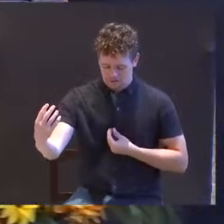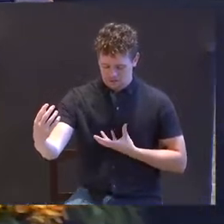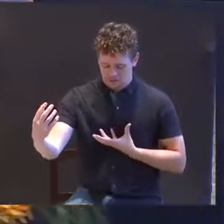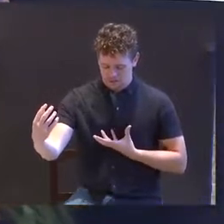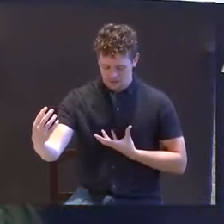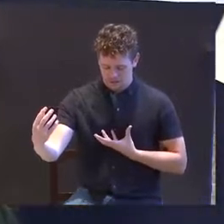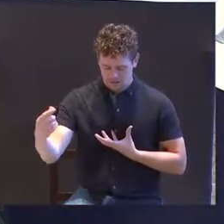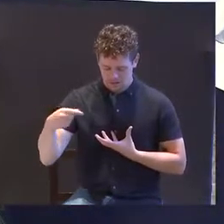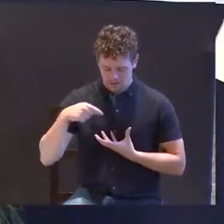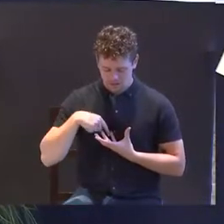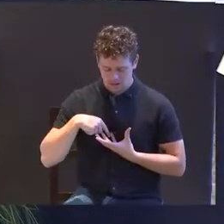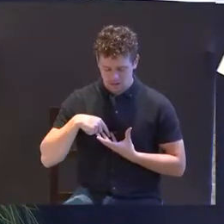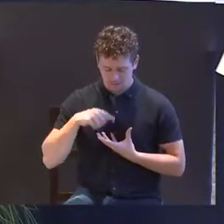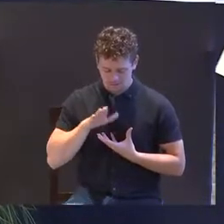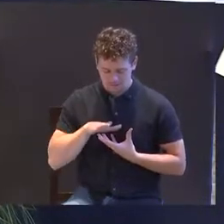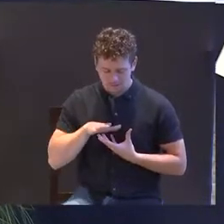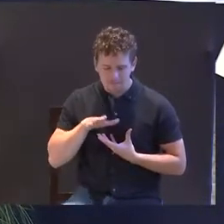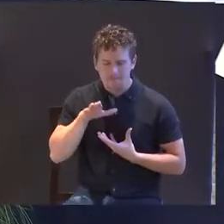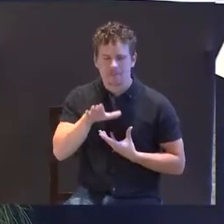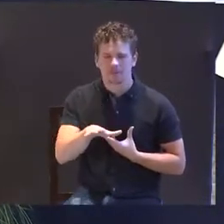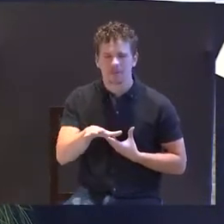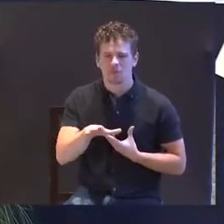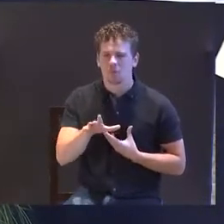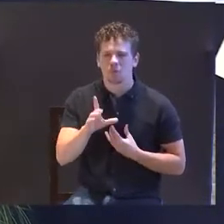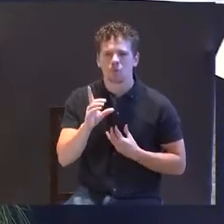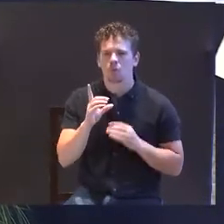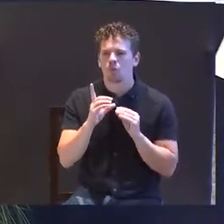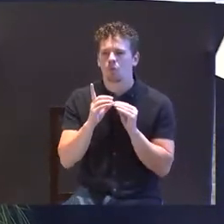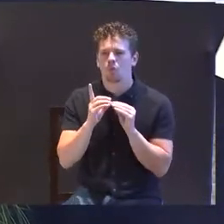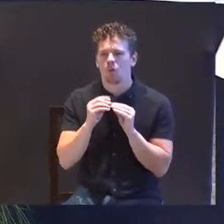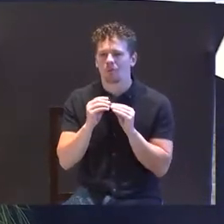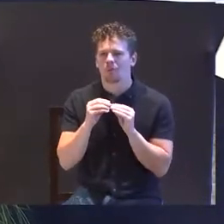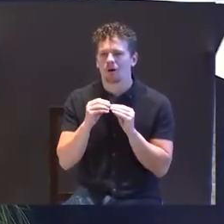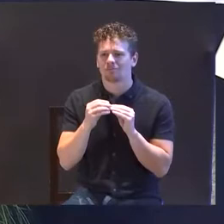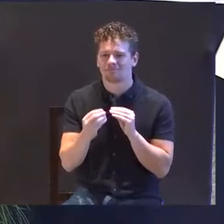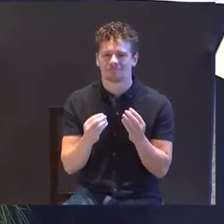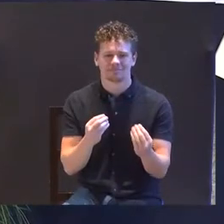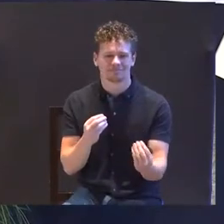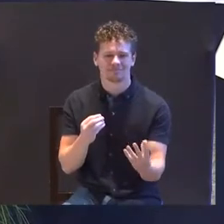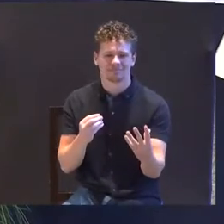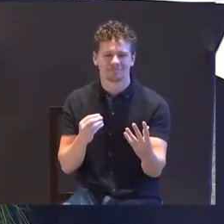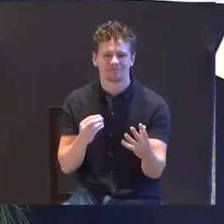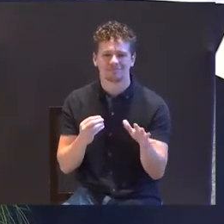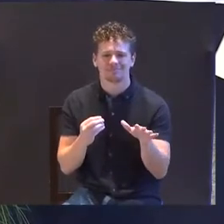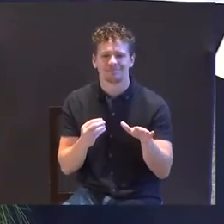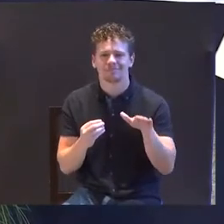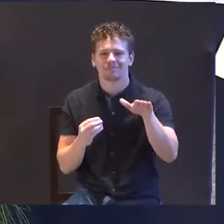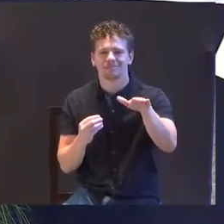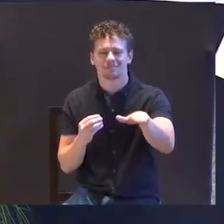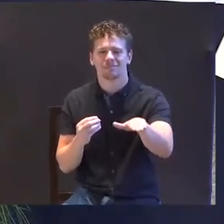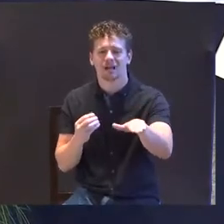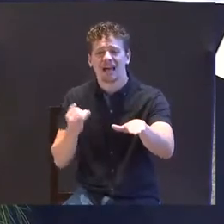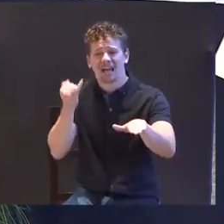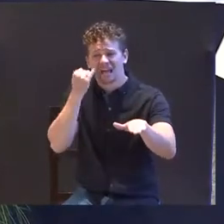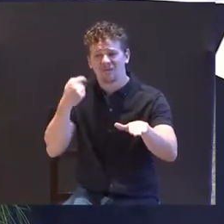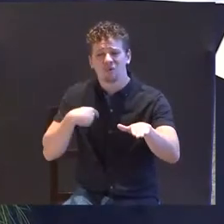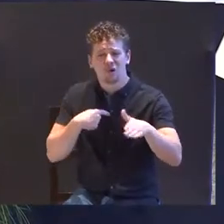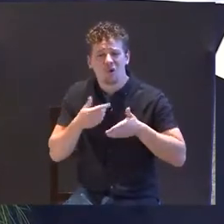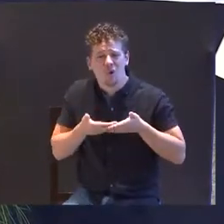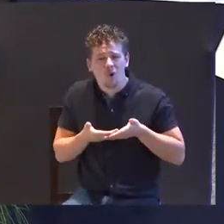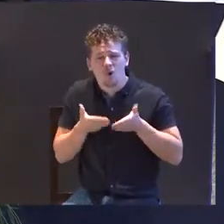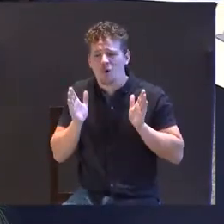one more step. And you know what? I believe that if we open ourselves to Spirit, open ourselves to each